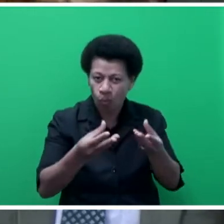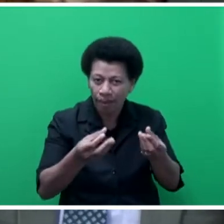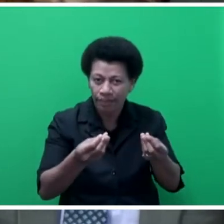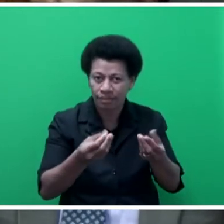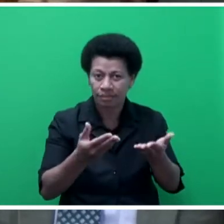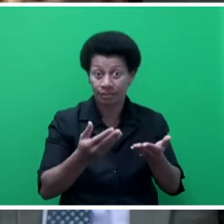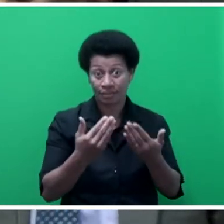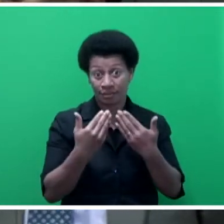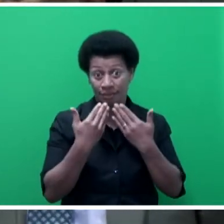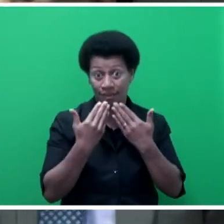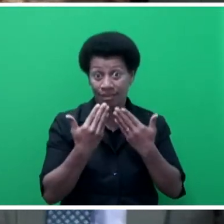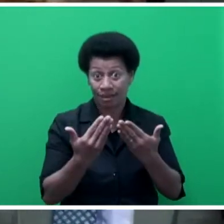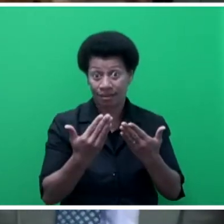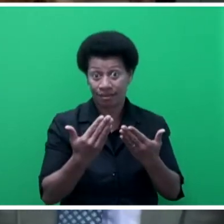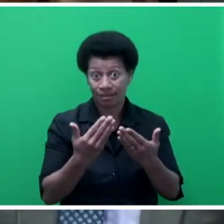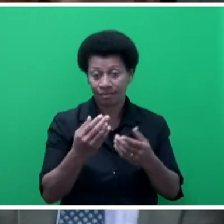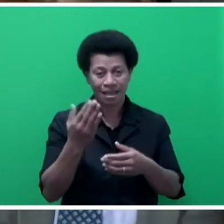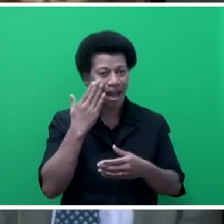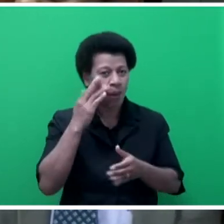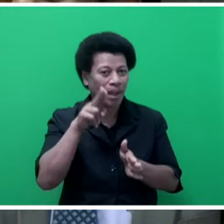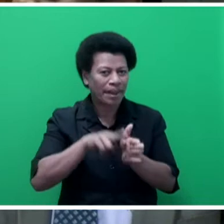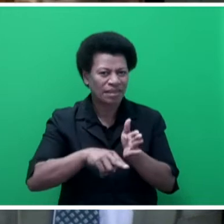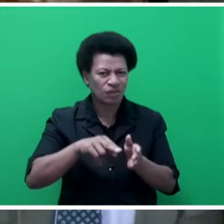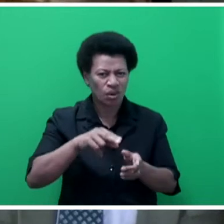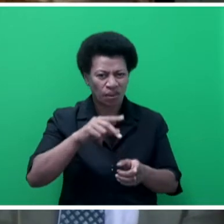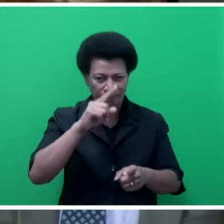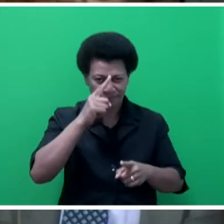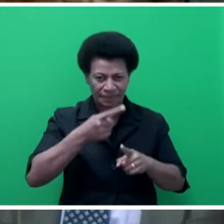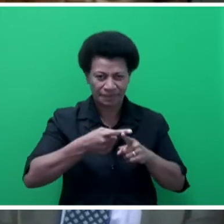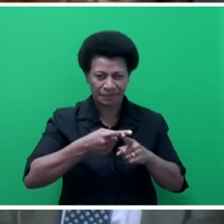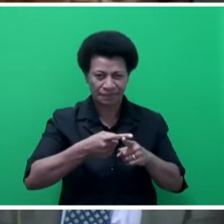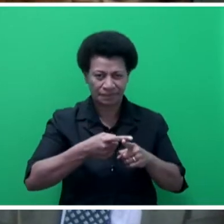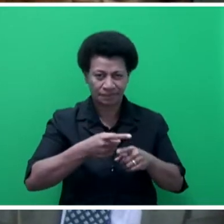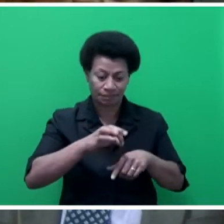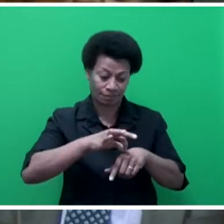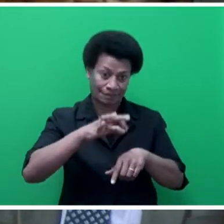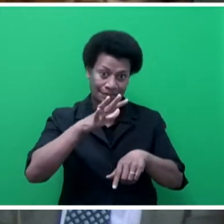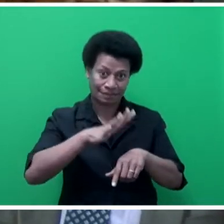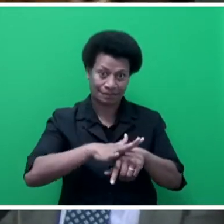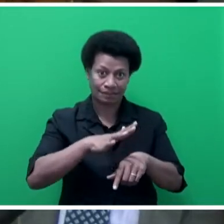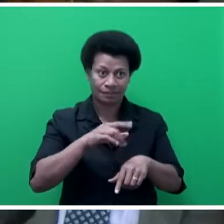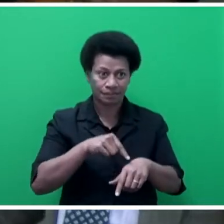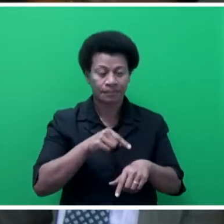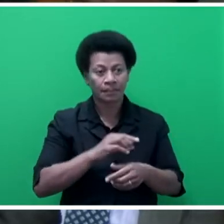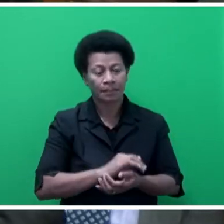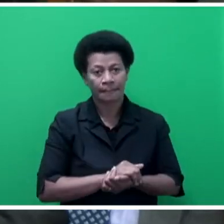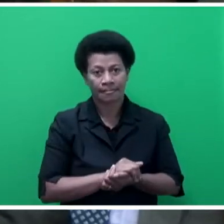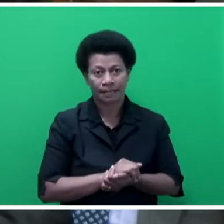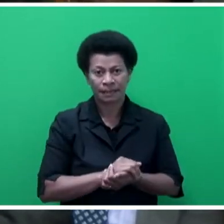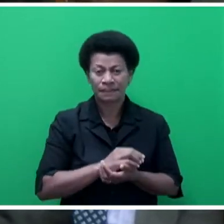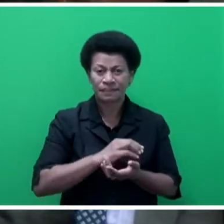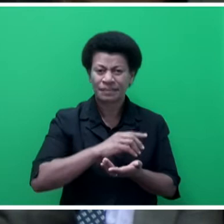thankful that we are raising awareness about this. Honorable Speaker, the phenomenon of these disease